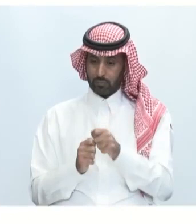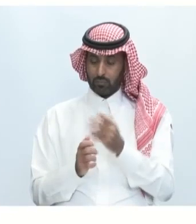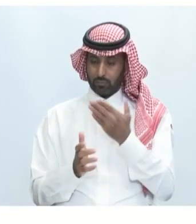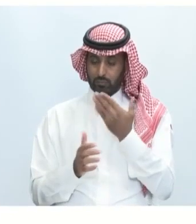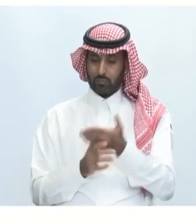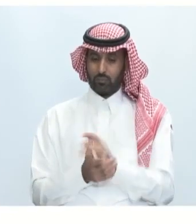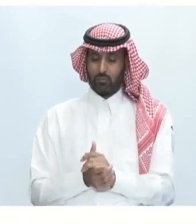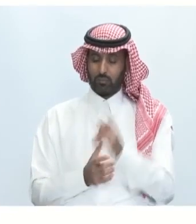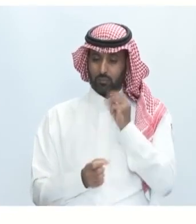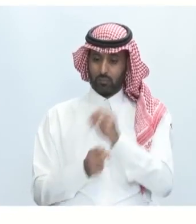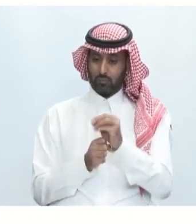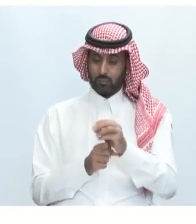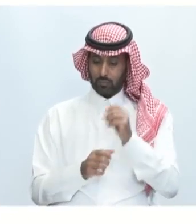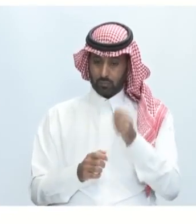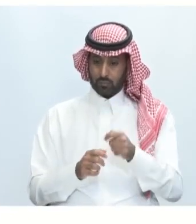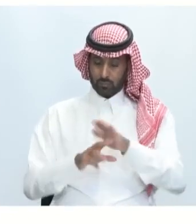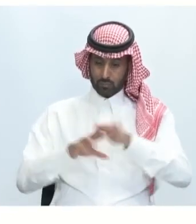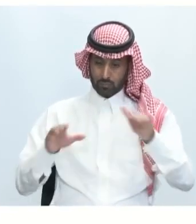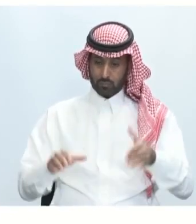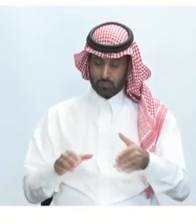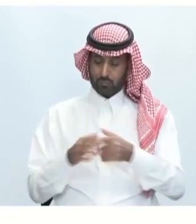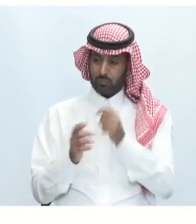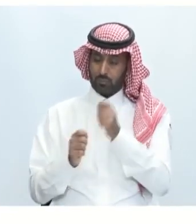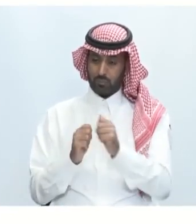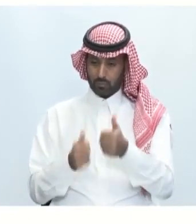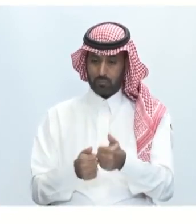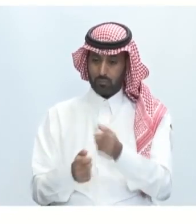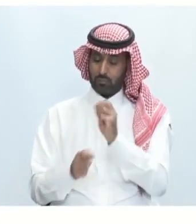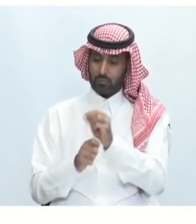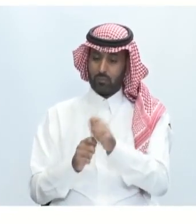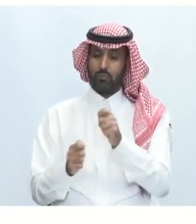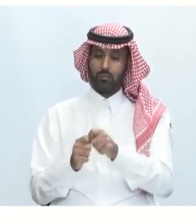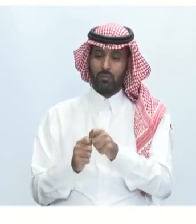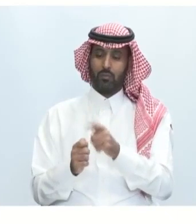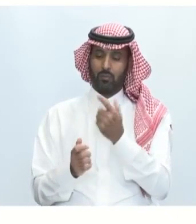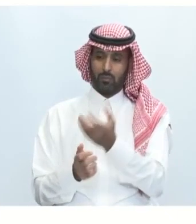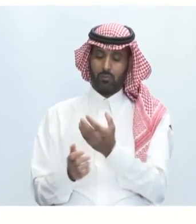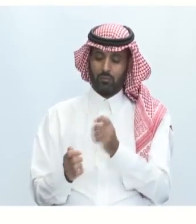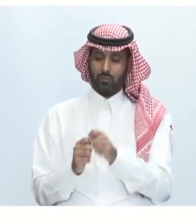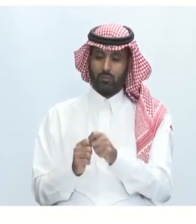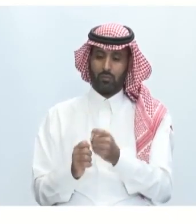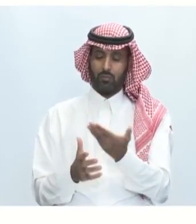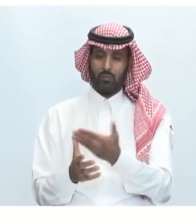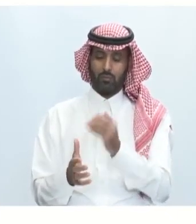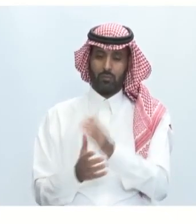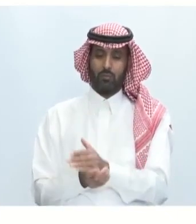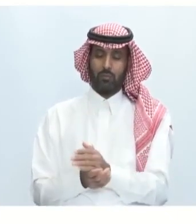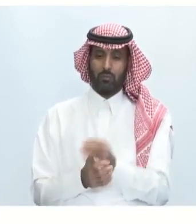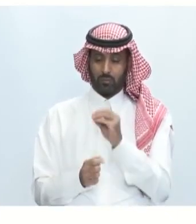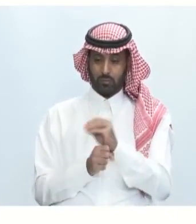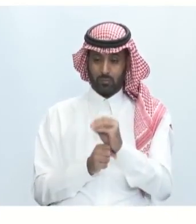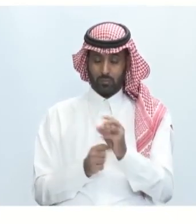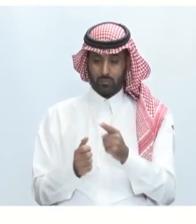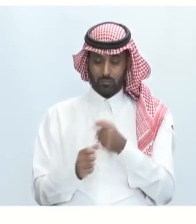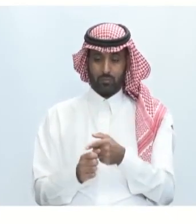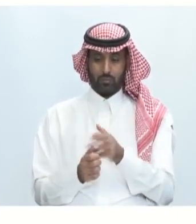can say the judges offered advice to the contestants. They are the receivers of the advice. Another